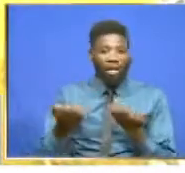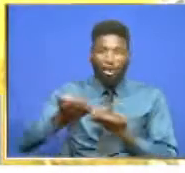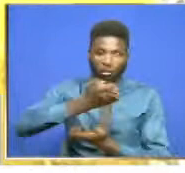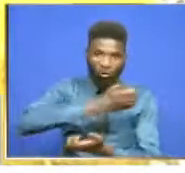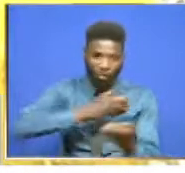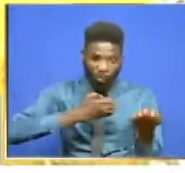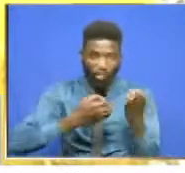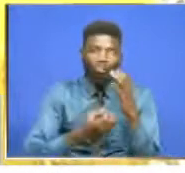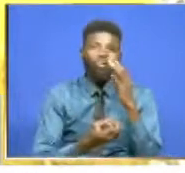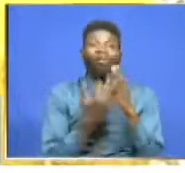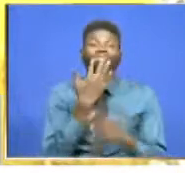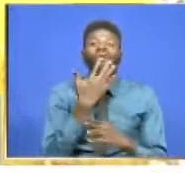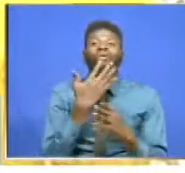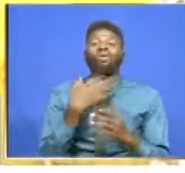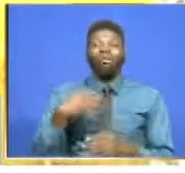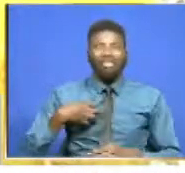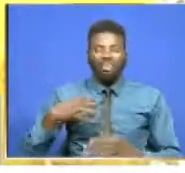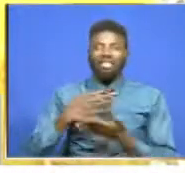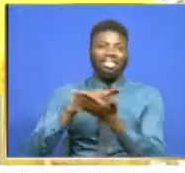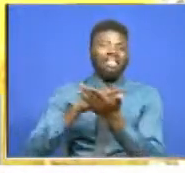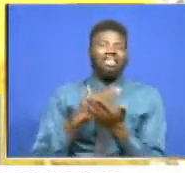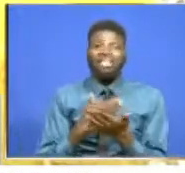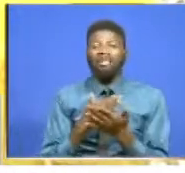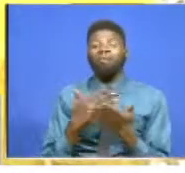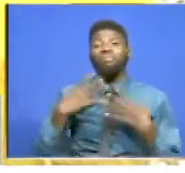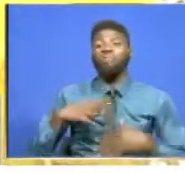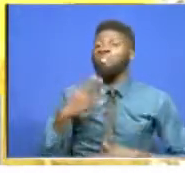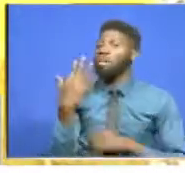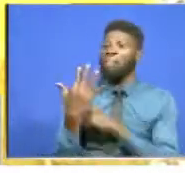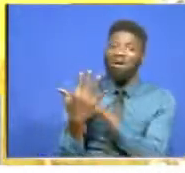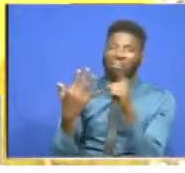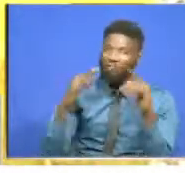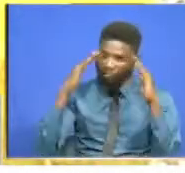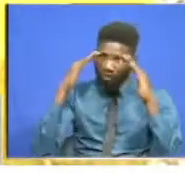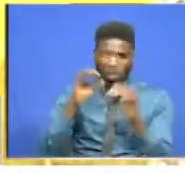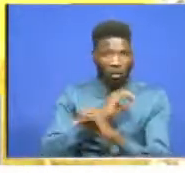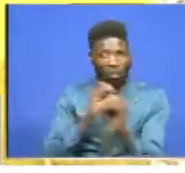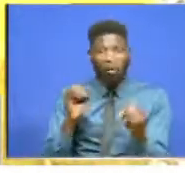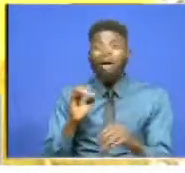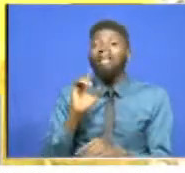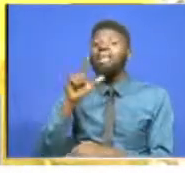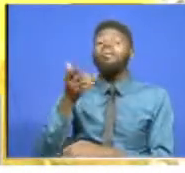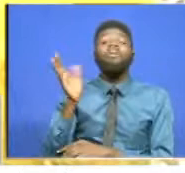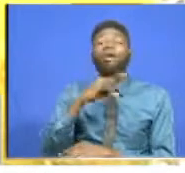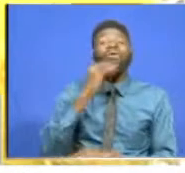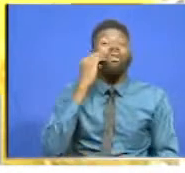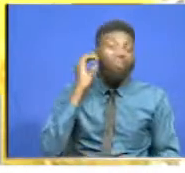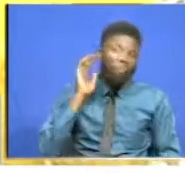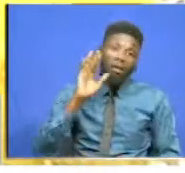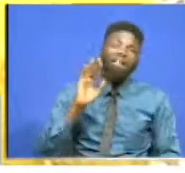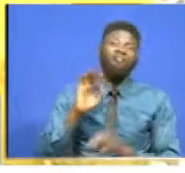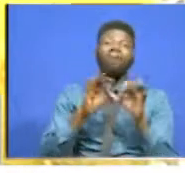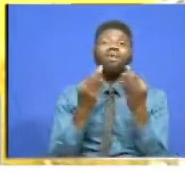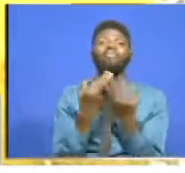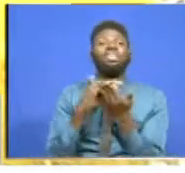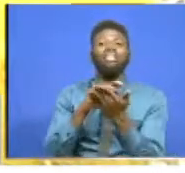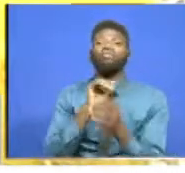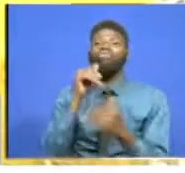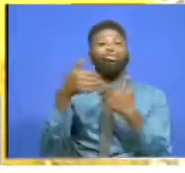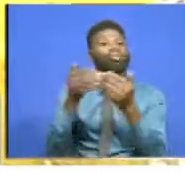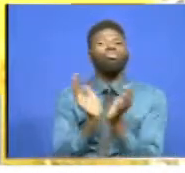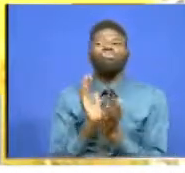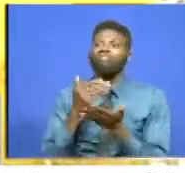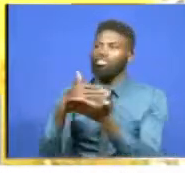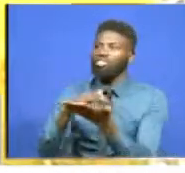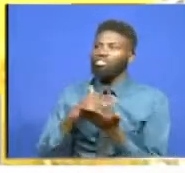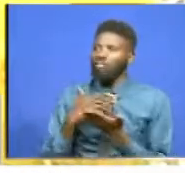on five people, five families. At the end of the day, they go home. They don't go to their communities to share. All right. I think we need to be clear here. The other thing that I